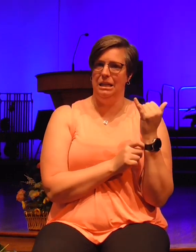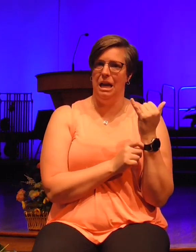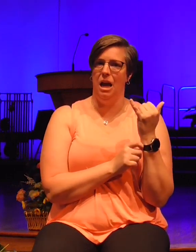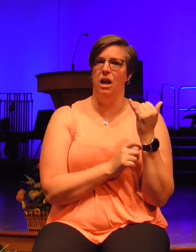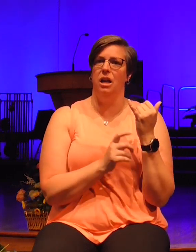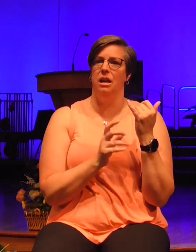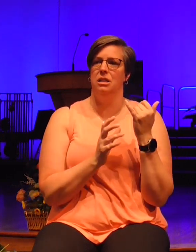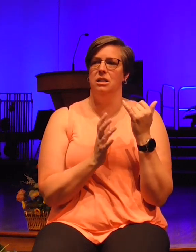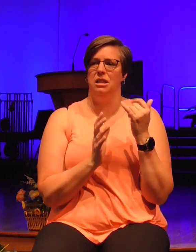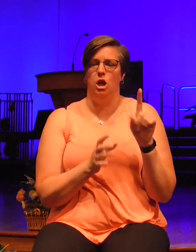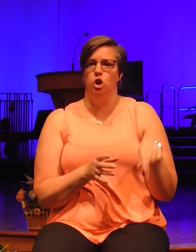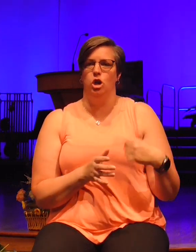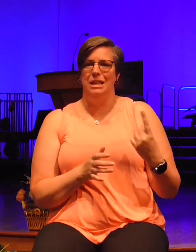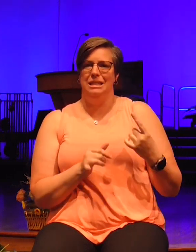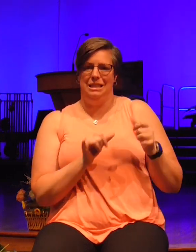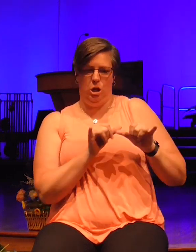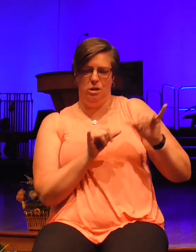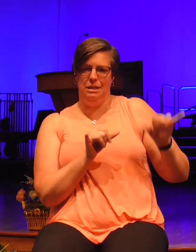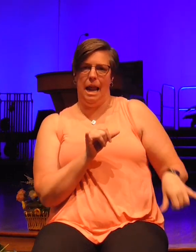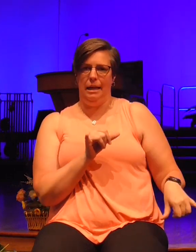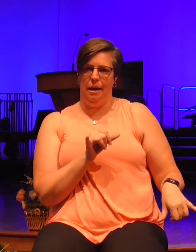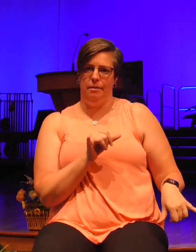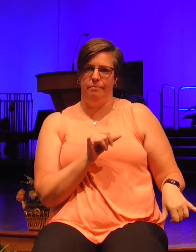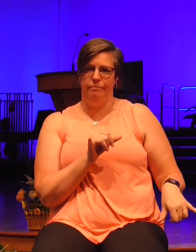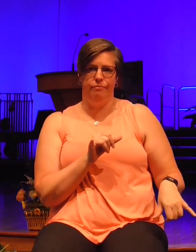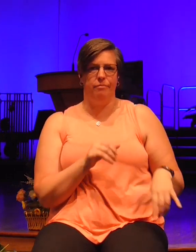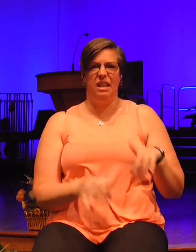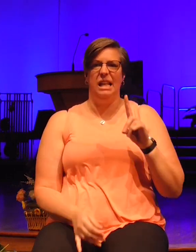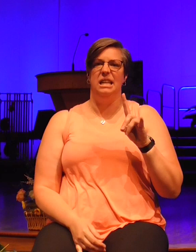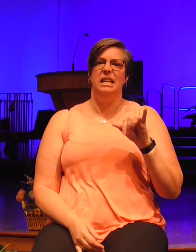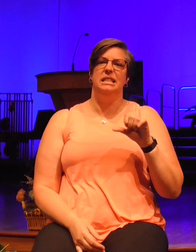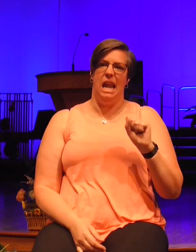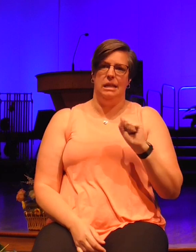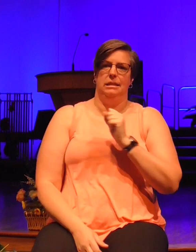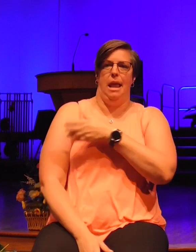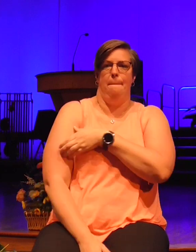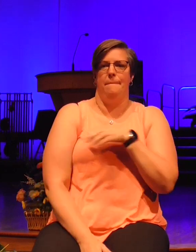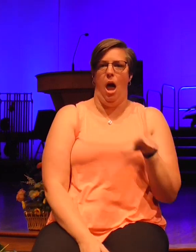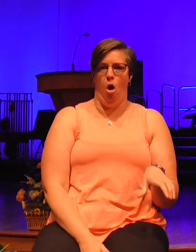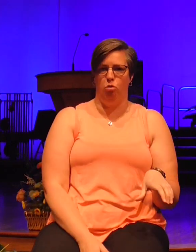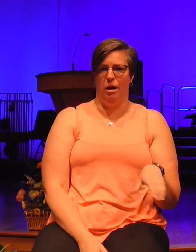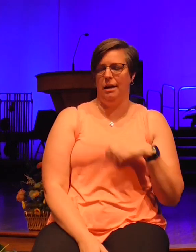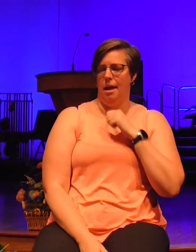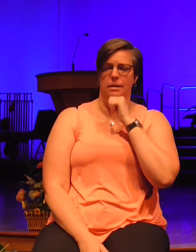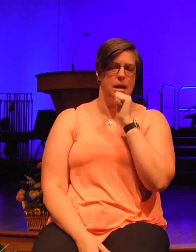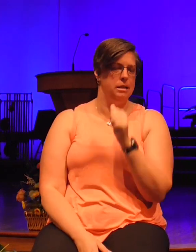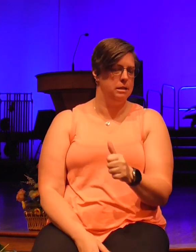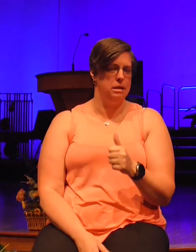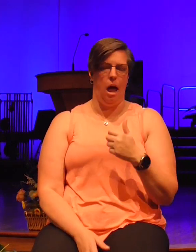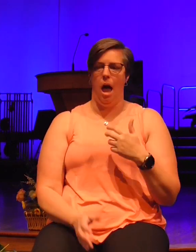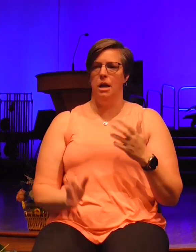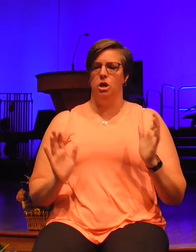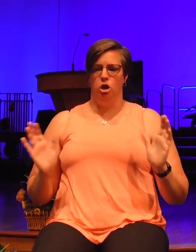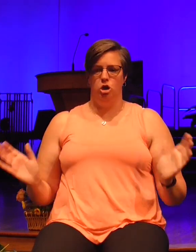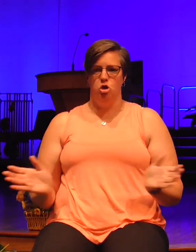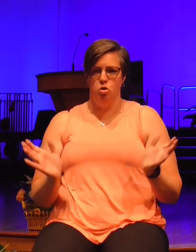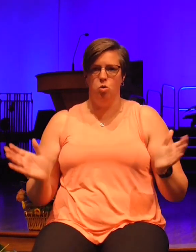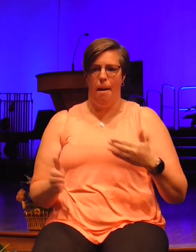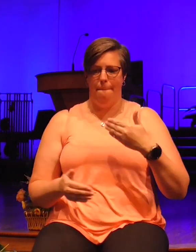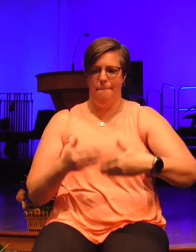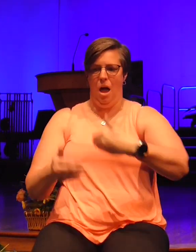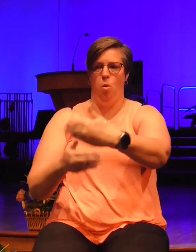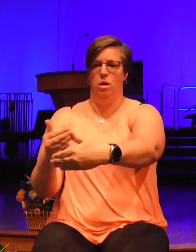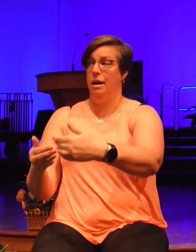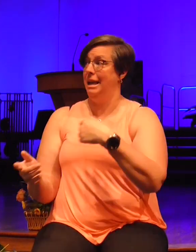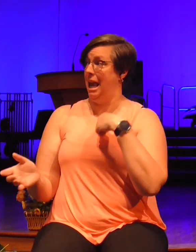of just staying there. It's very disempowering, and it doesn't promote forward progress. Can you tell that I'm